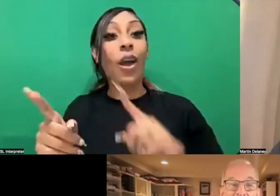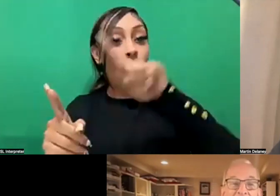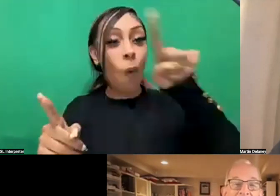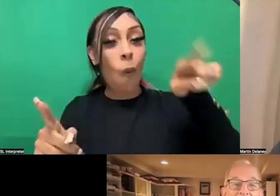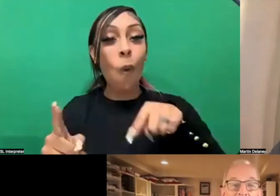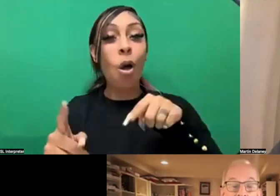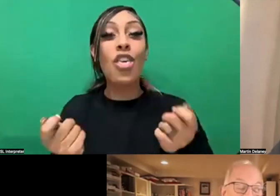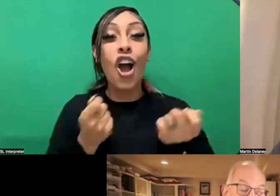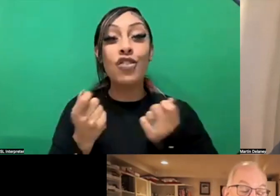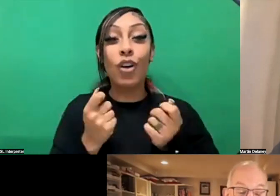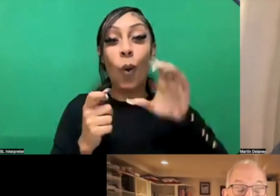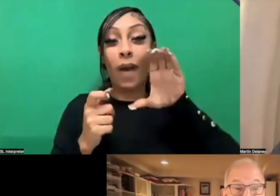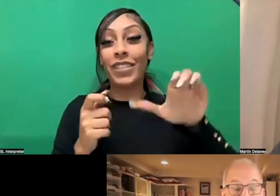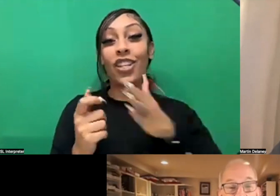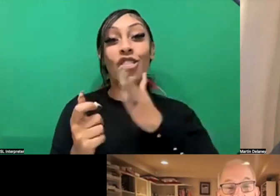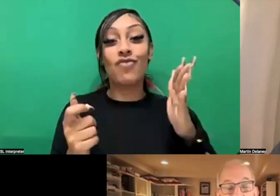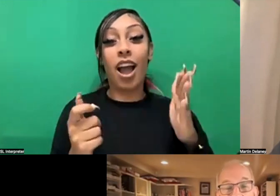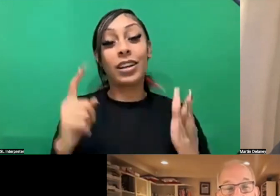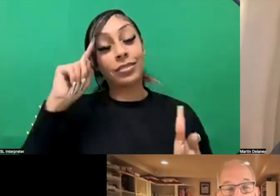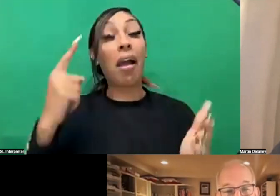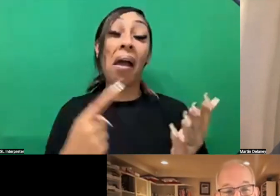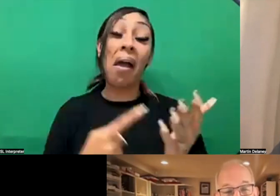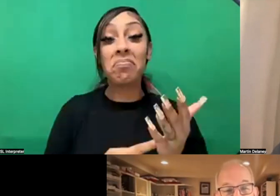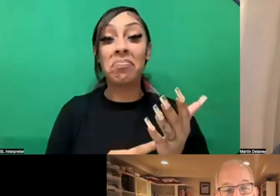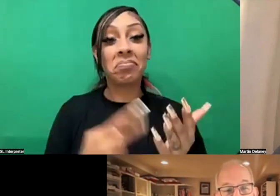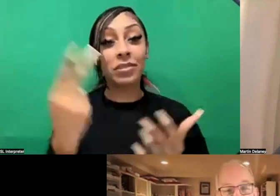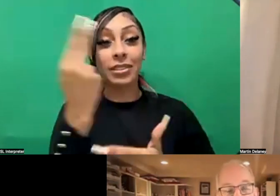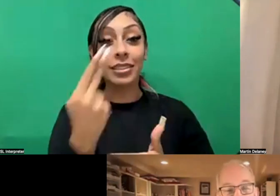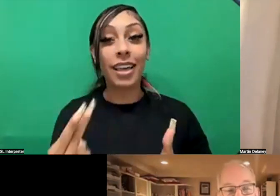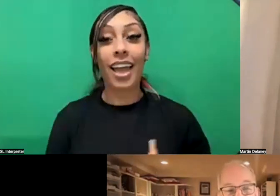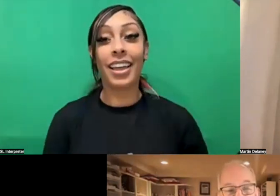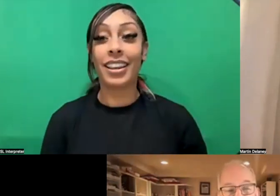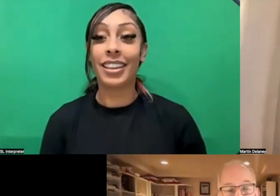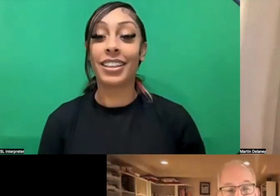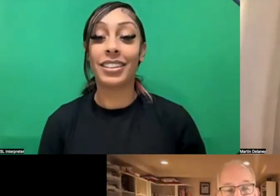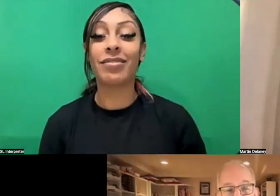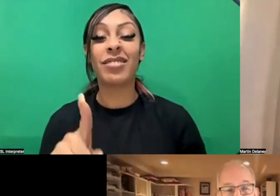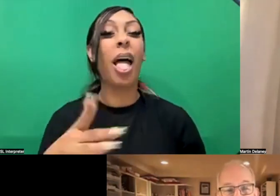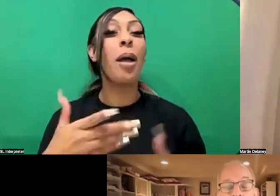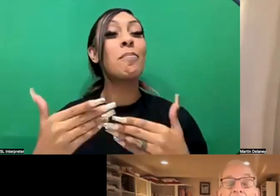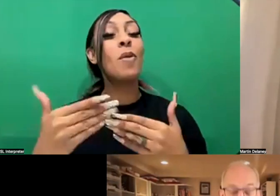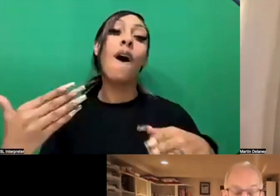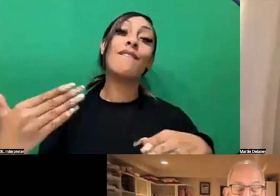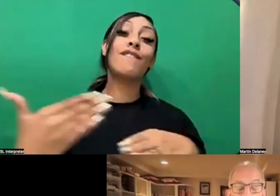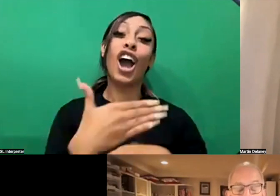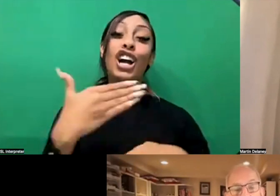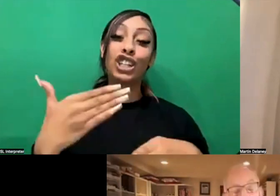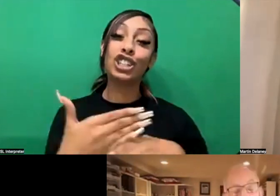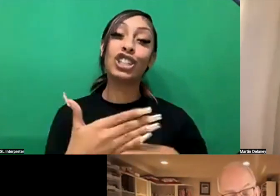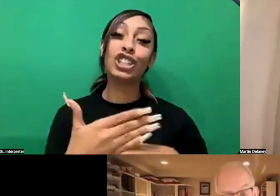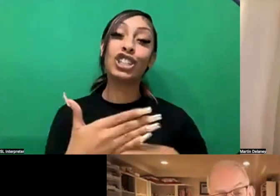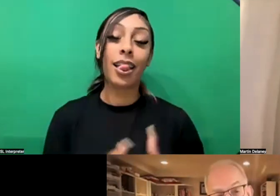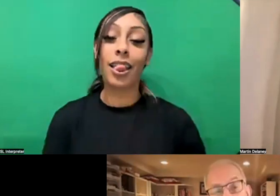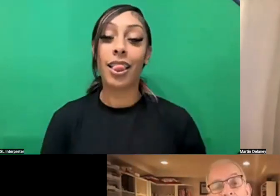of this. So that was one of the design factors. Okay, so it's kind of a functional. It was largely,